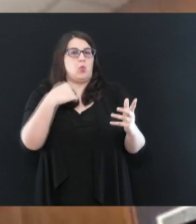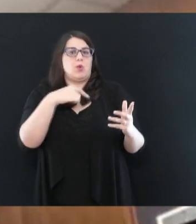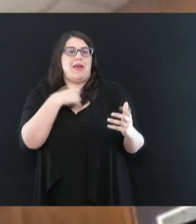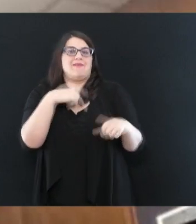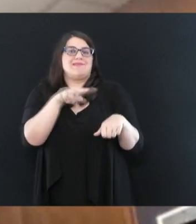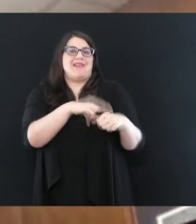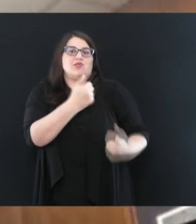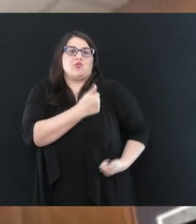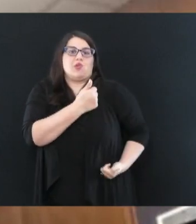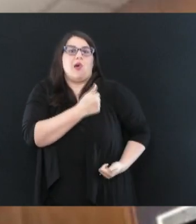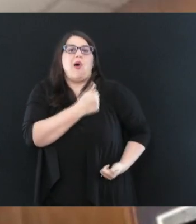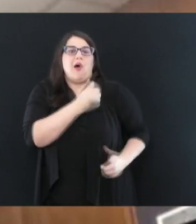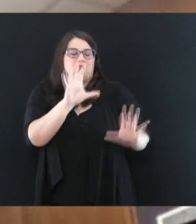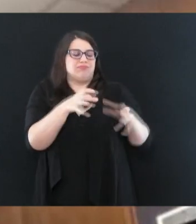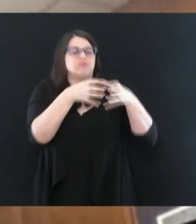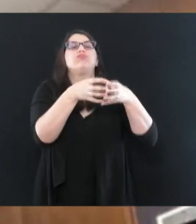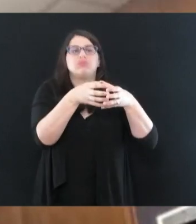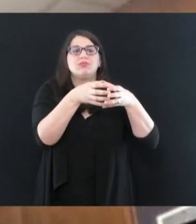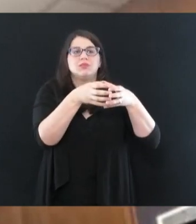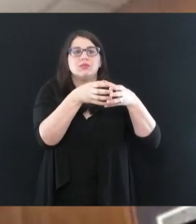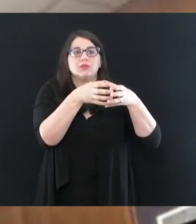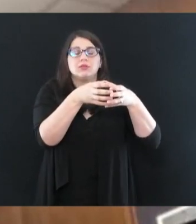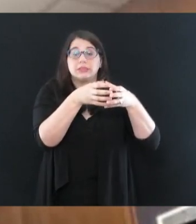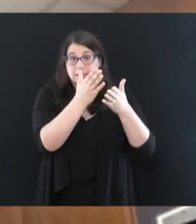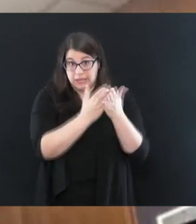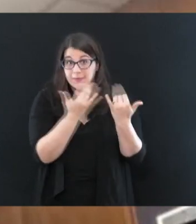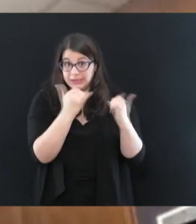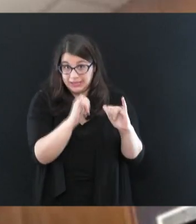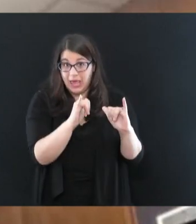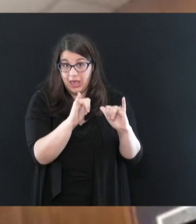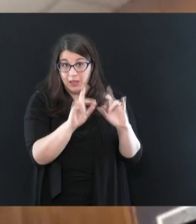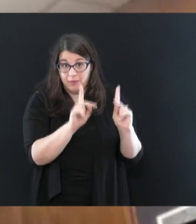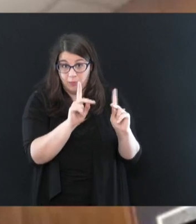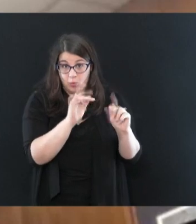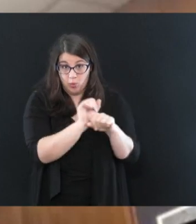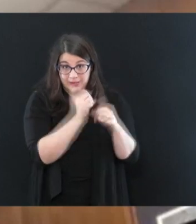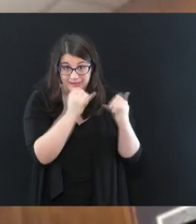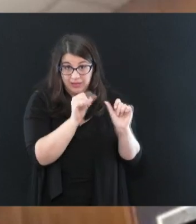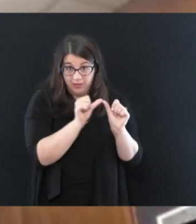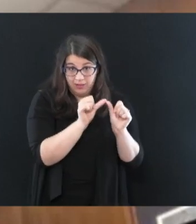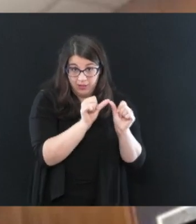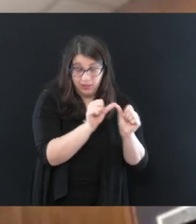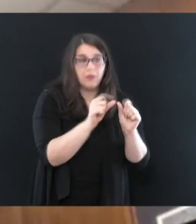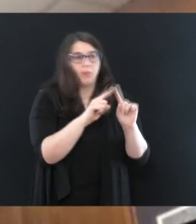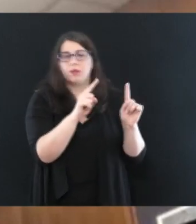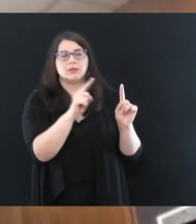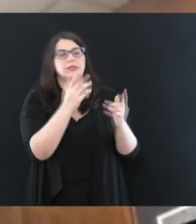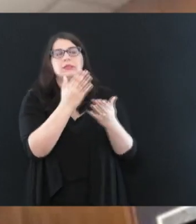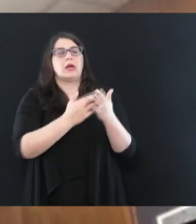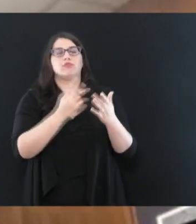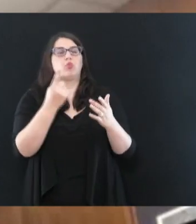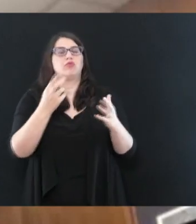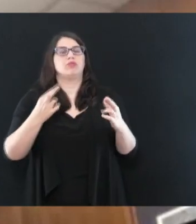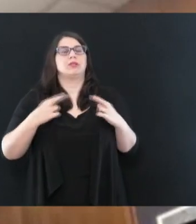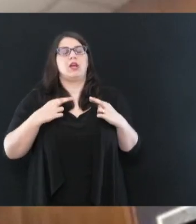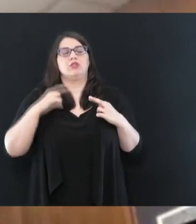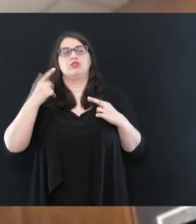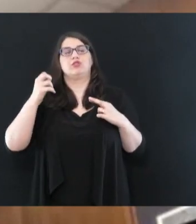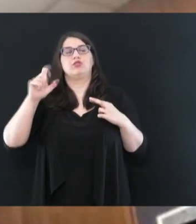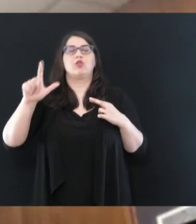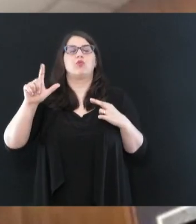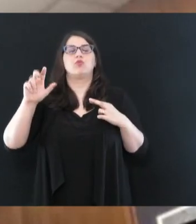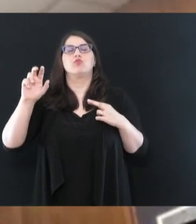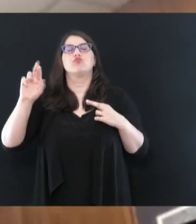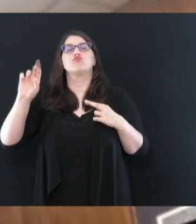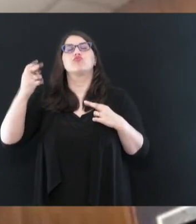who still serve in our organization, but also the commander of that unit was retired General Russ Crane, who now works